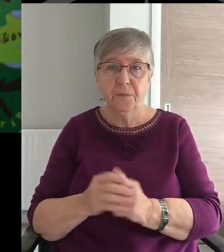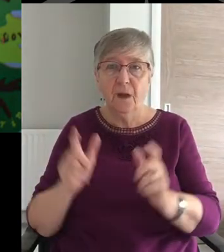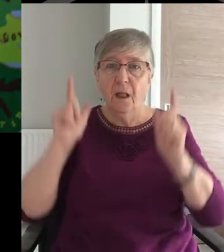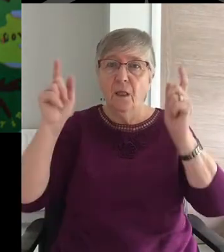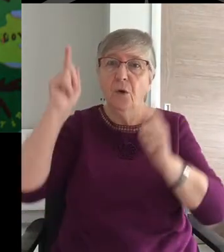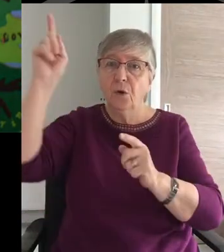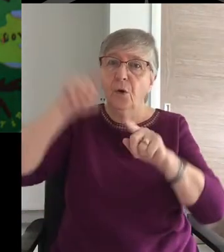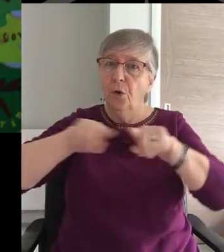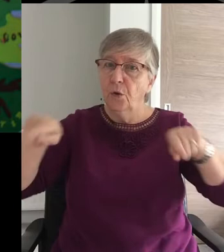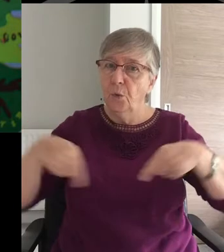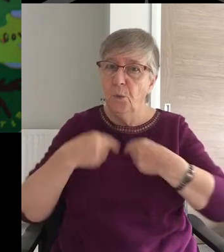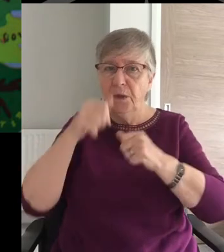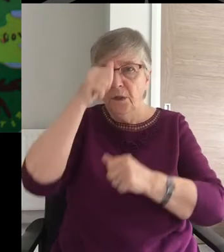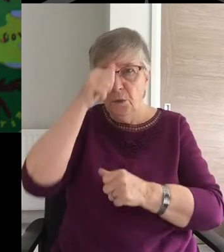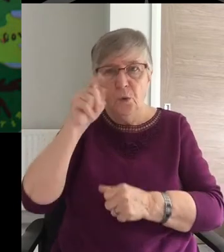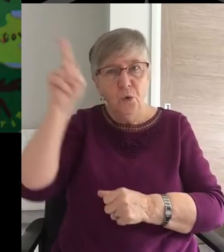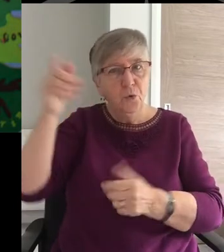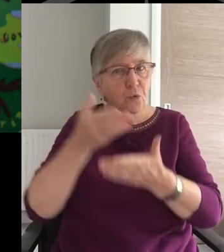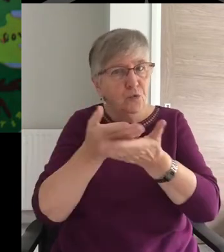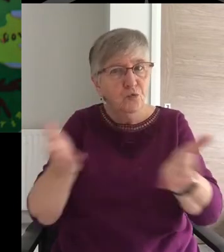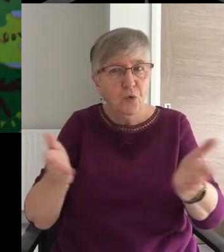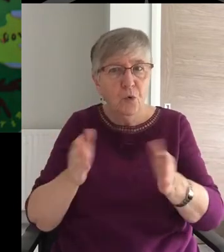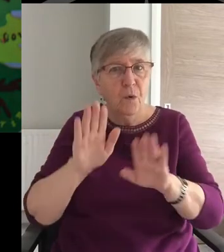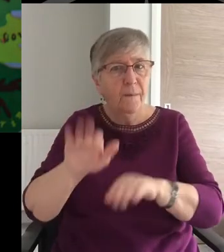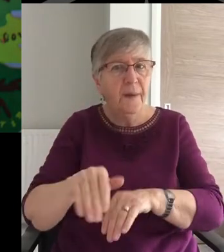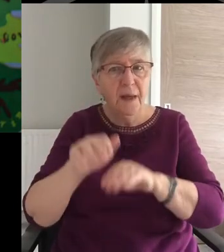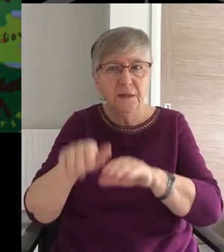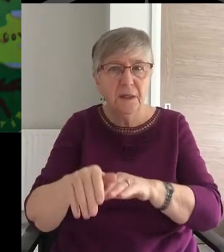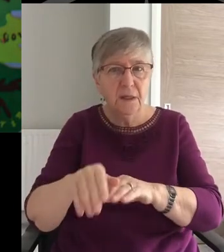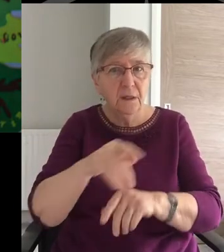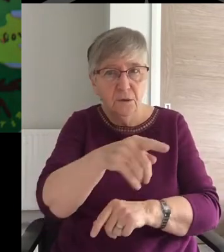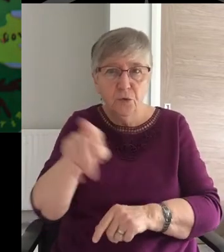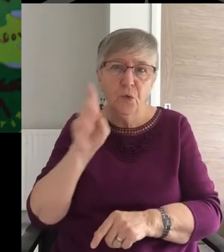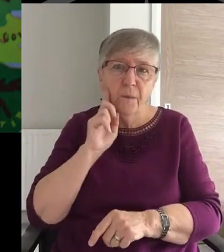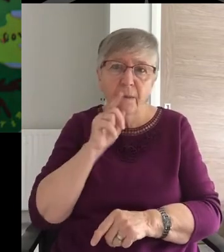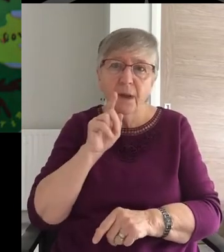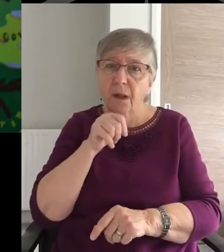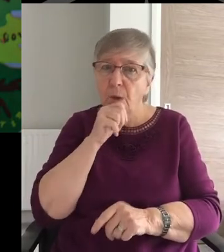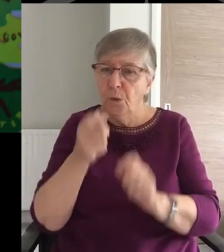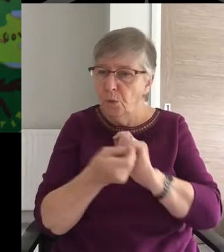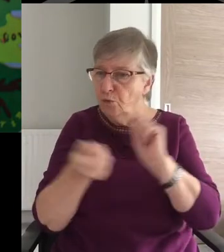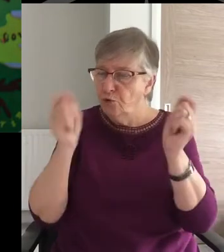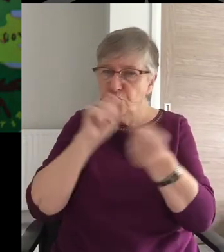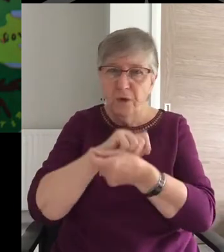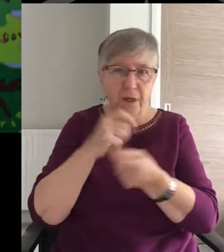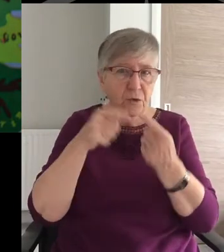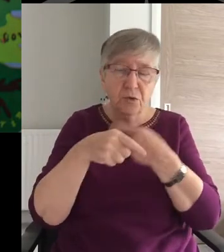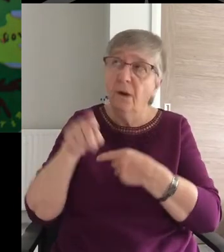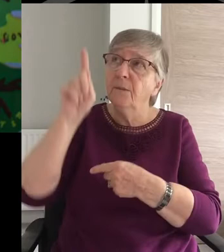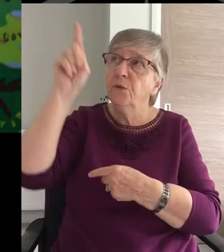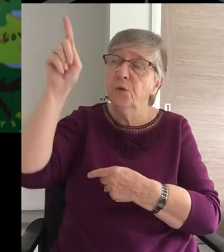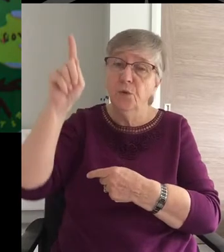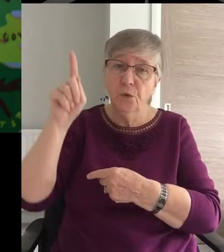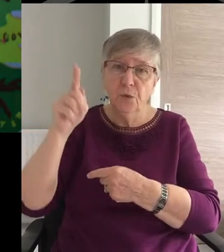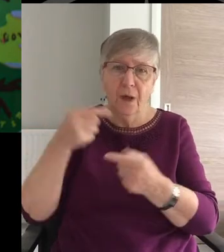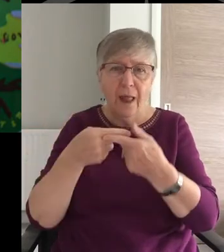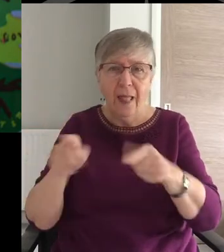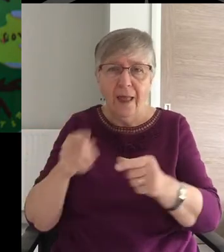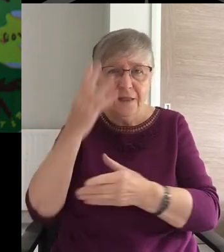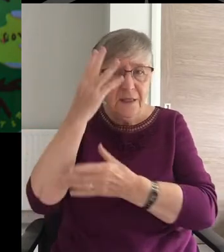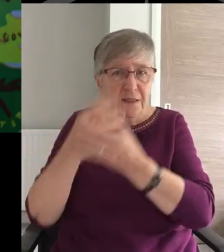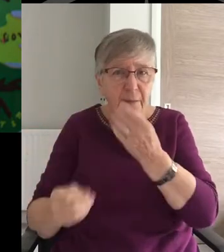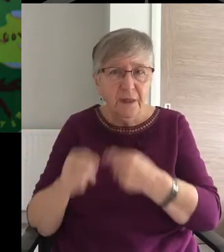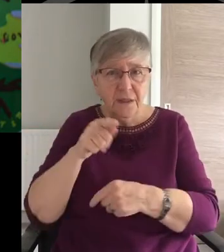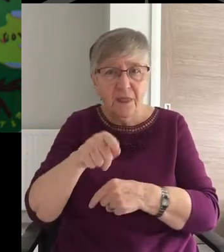Lord God, we know that you show mercy to those who turn to you in repentance. Let us experience